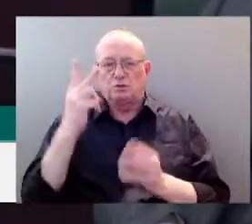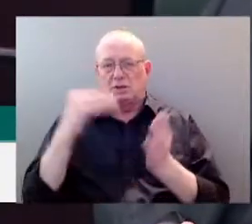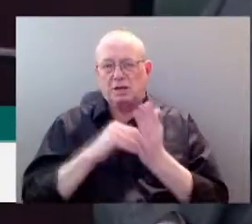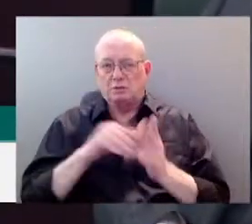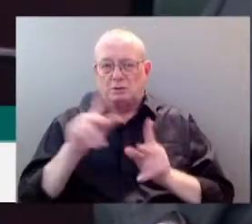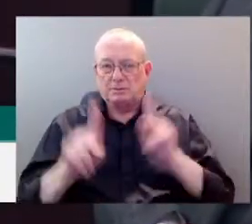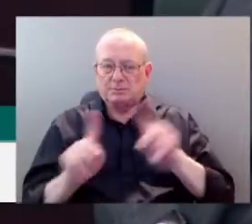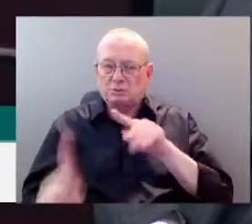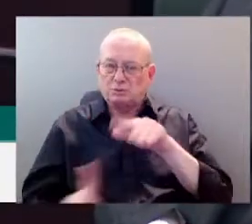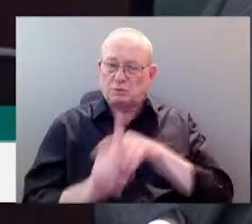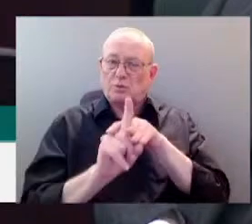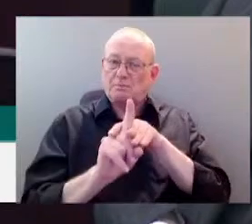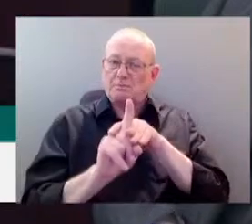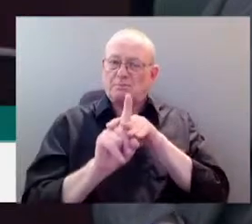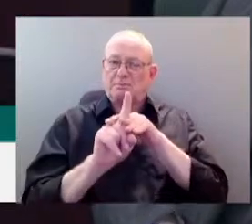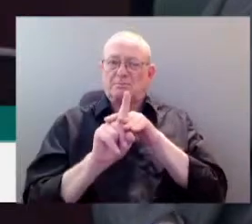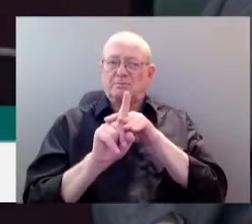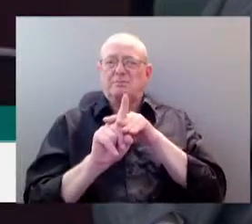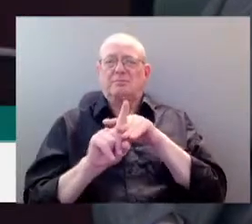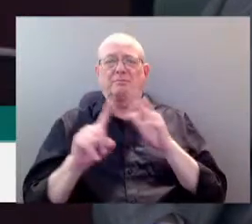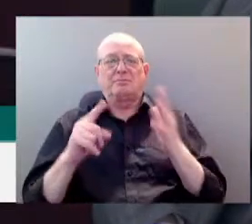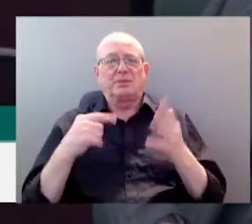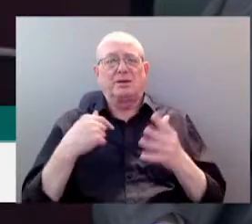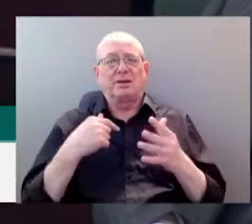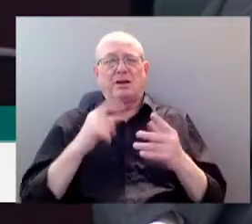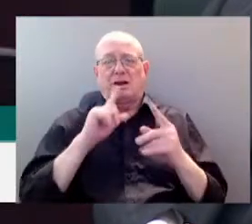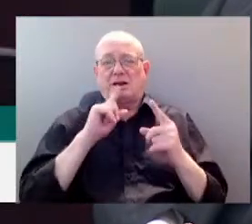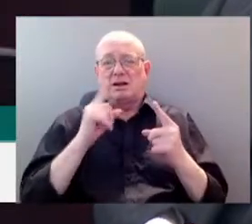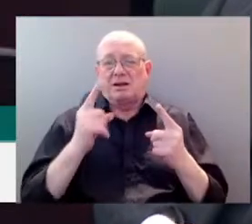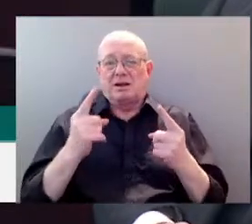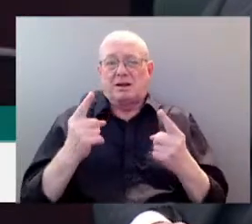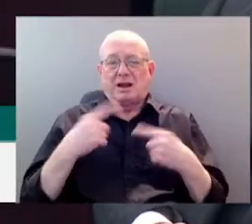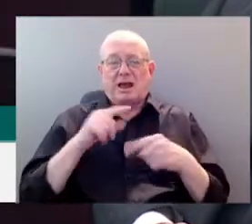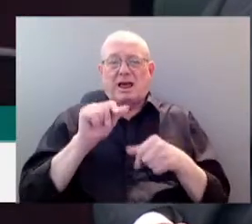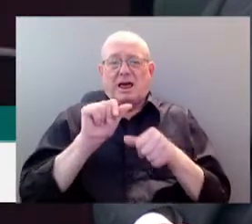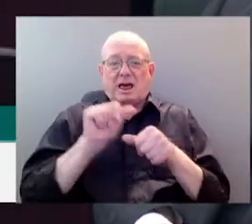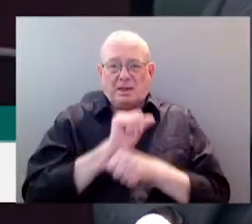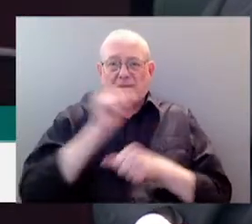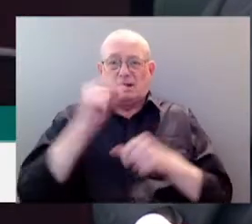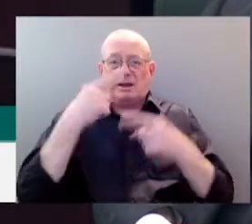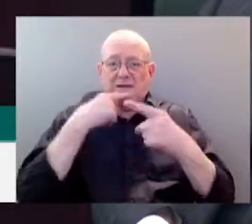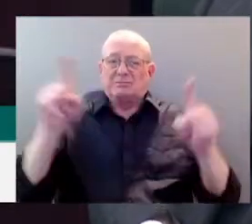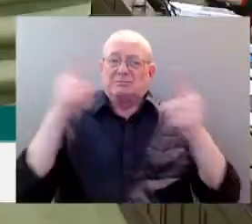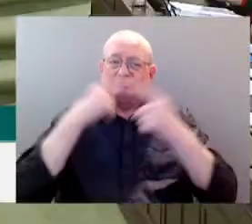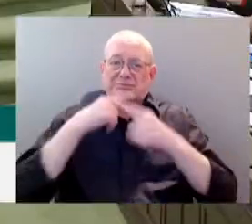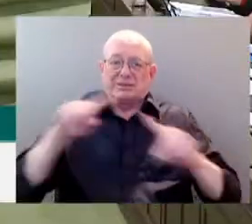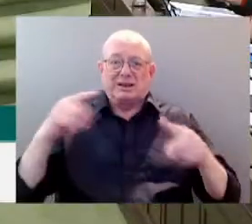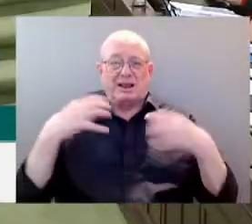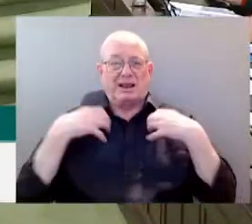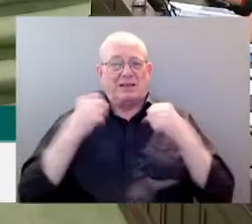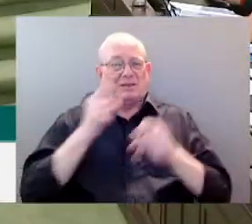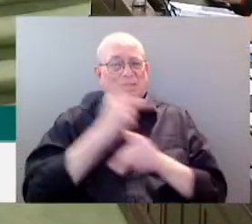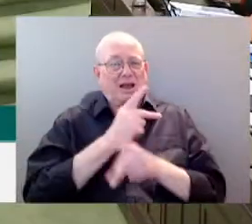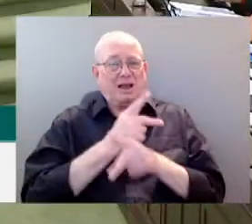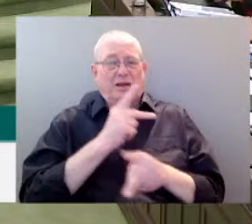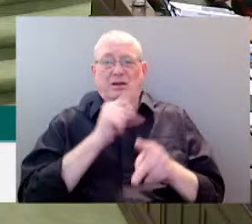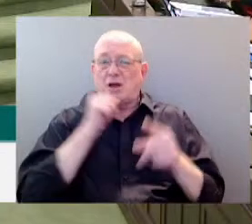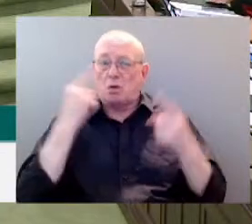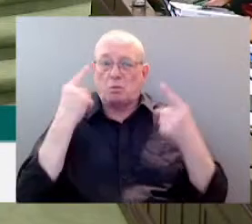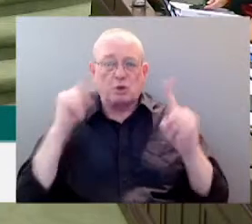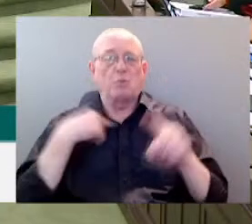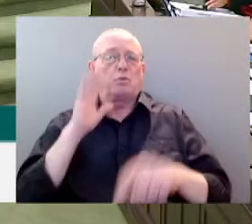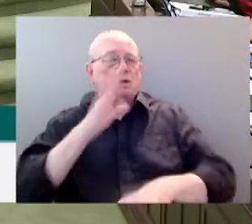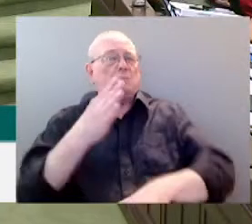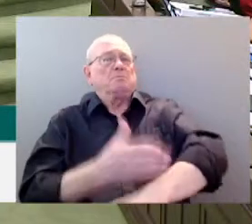Speaker albertans want to be heard they are saying the healthcare isn't working and we're going to make sure we improve it the order The Honorable member for